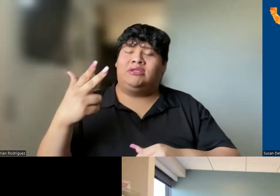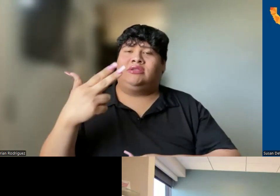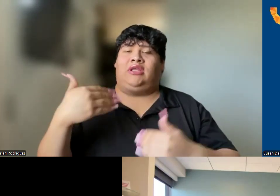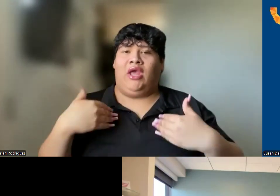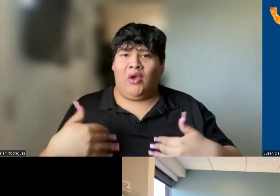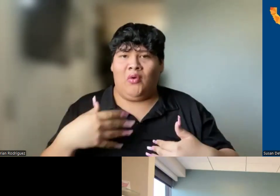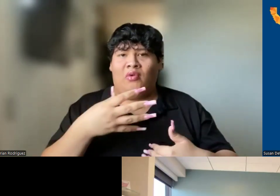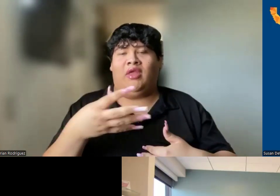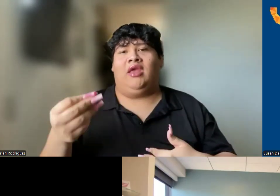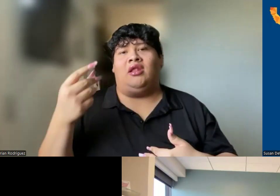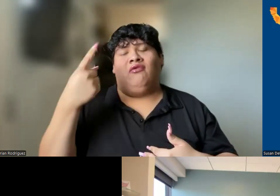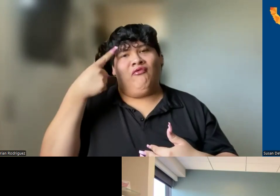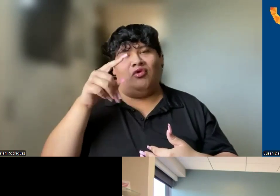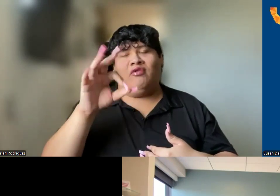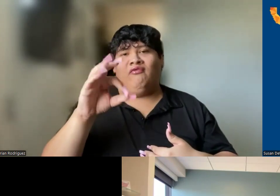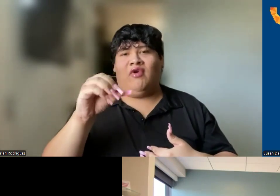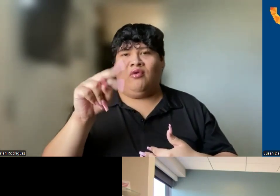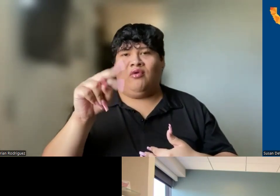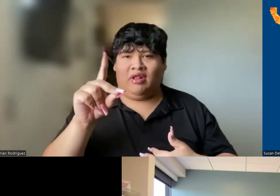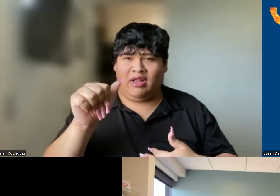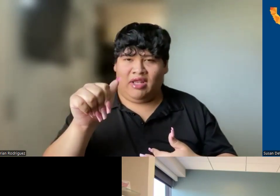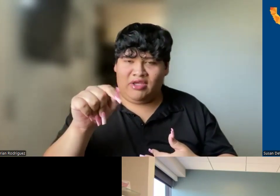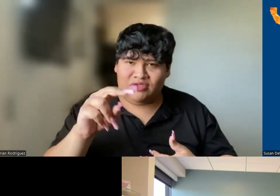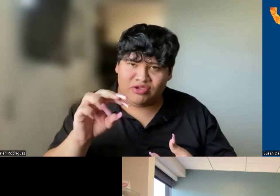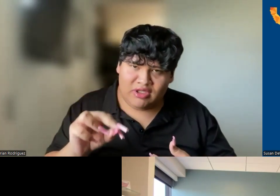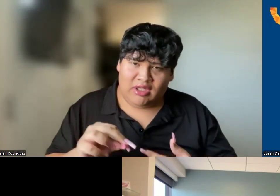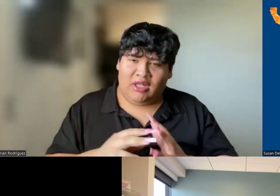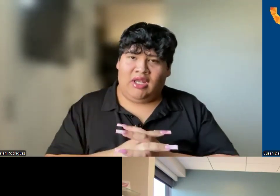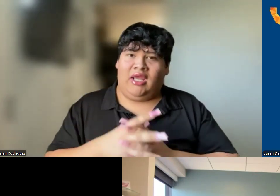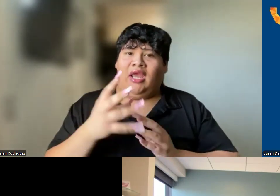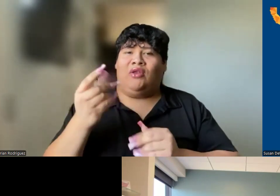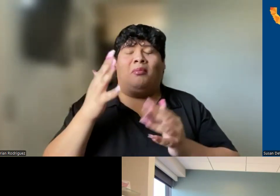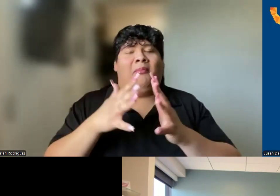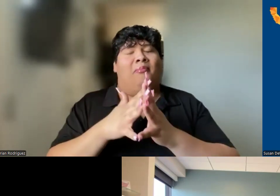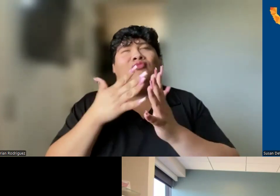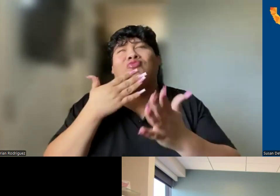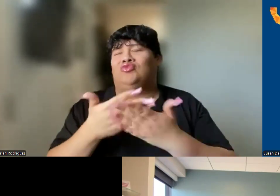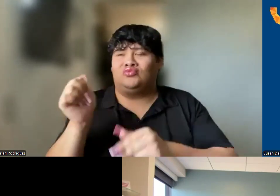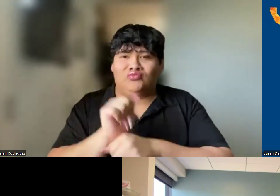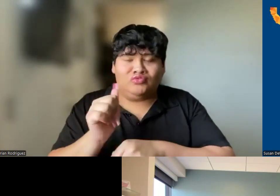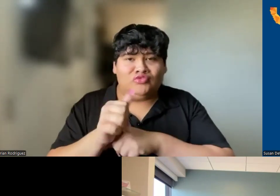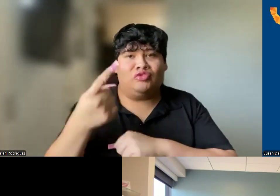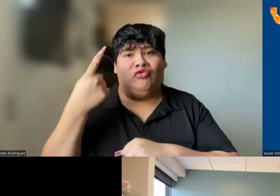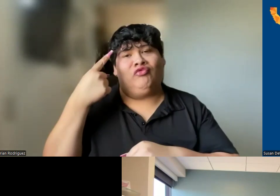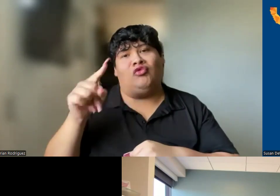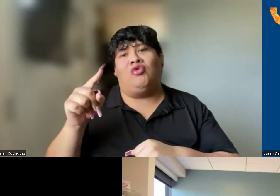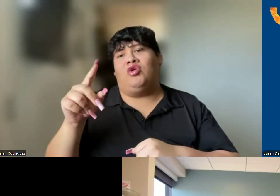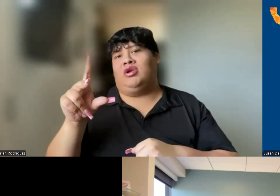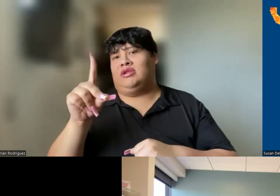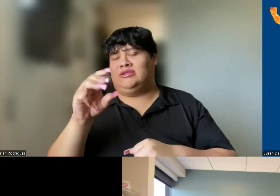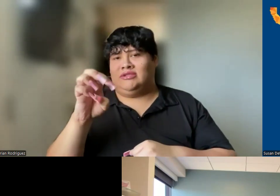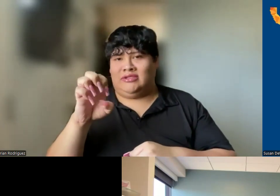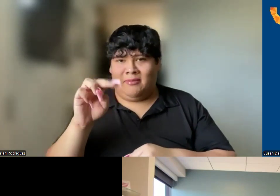West Foundation. They've been leading some amazing work around Alzheimer's disease, dementia, and